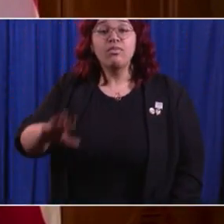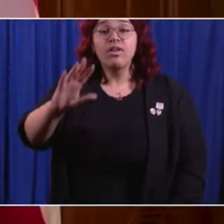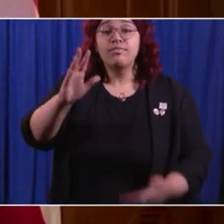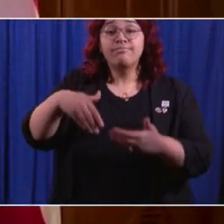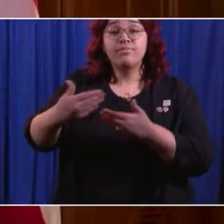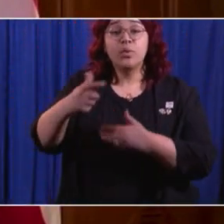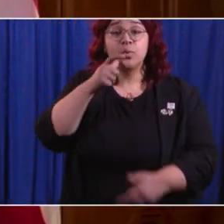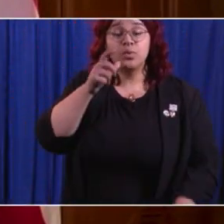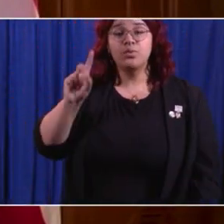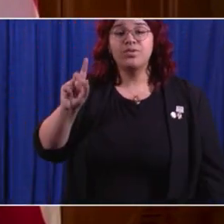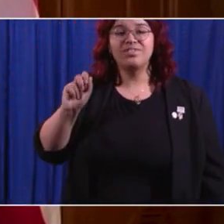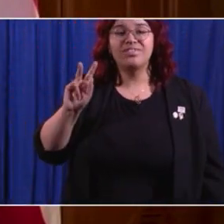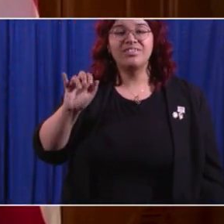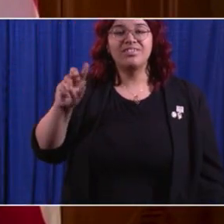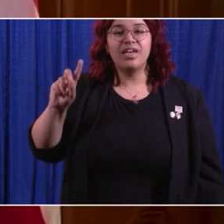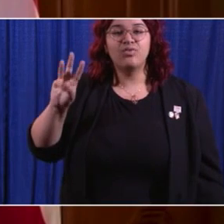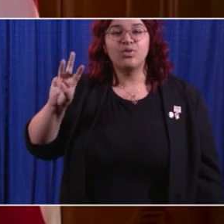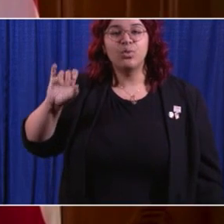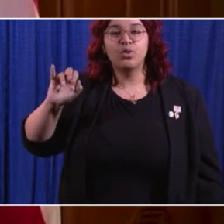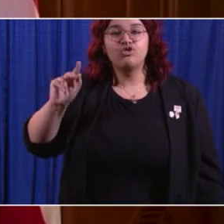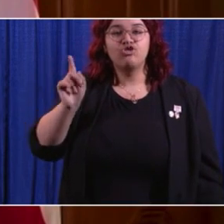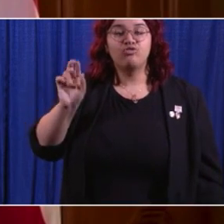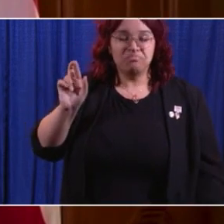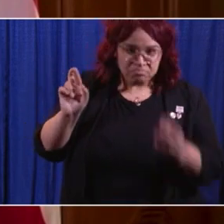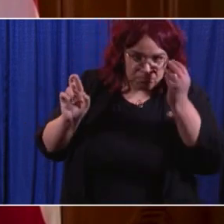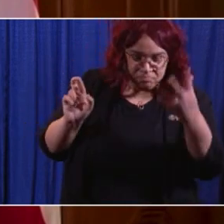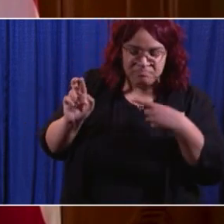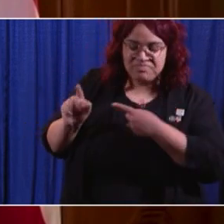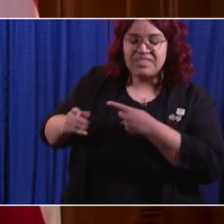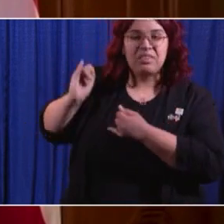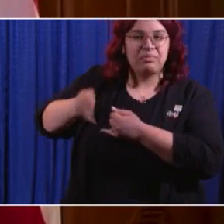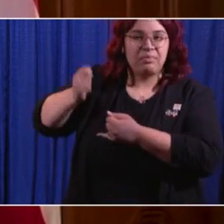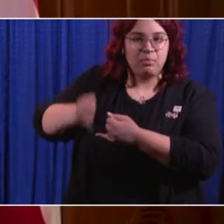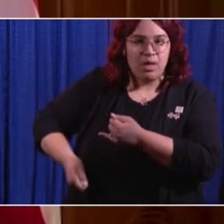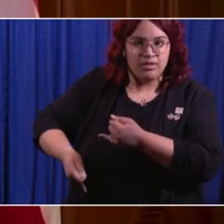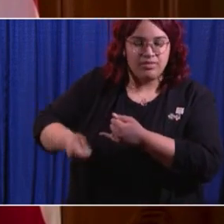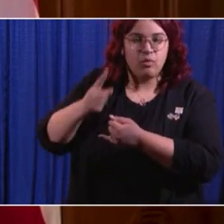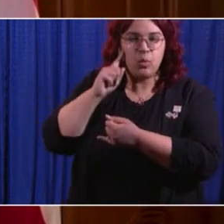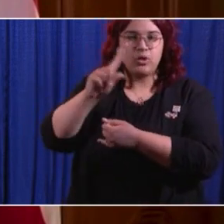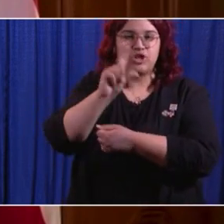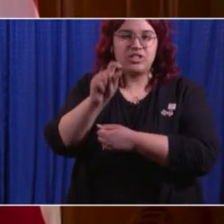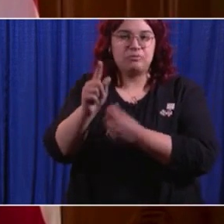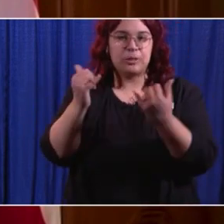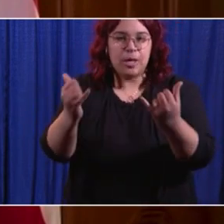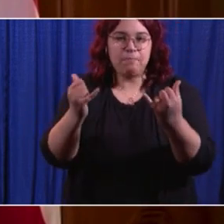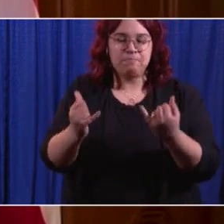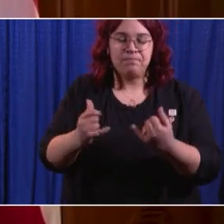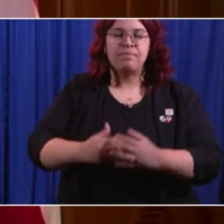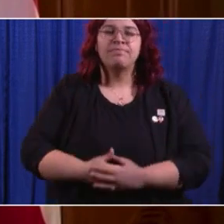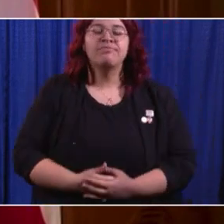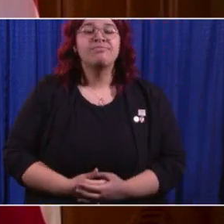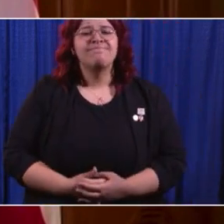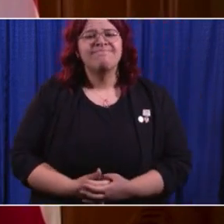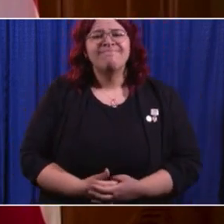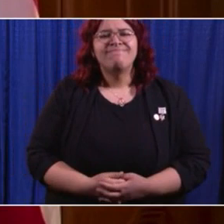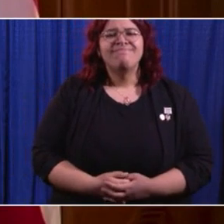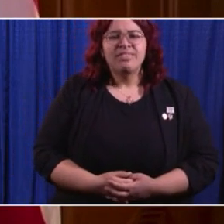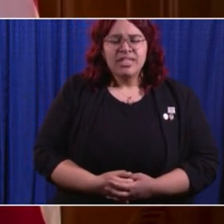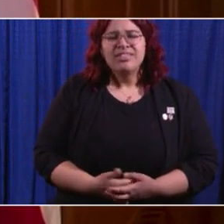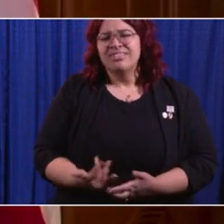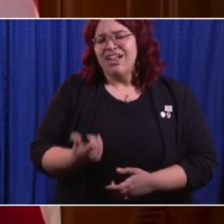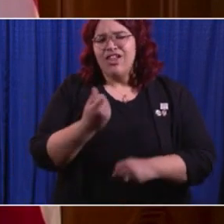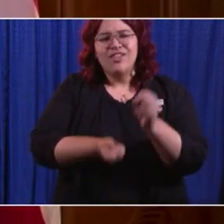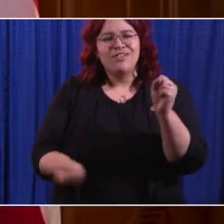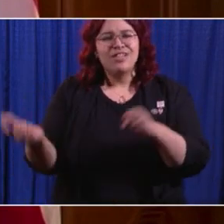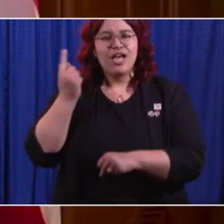Hello, Governor. Thank you for taking the question. Sure. When the pandemic first began, you ordered that